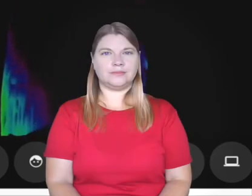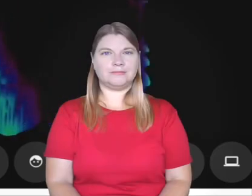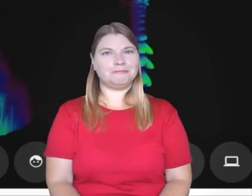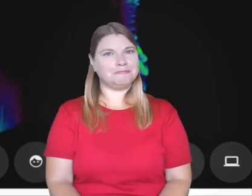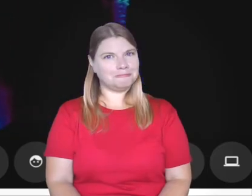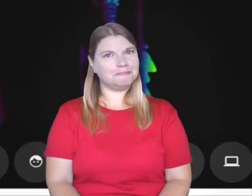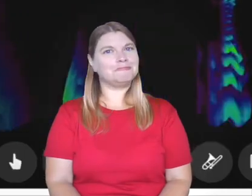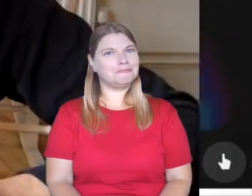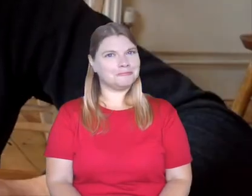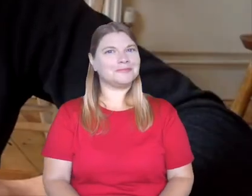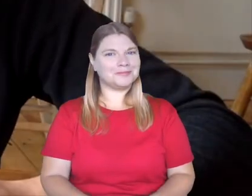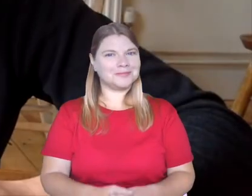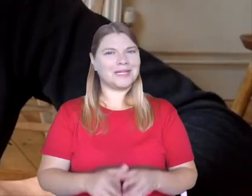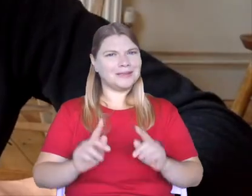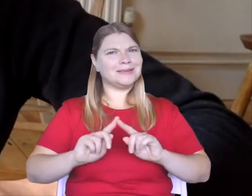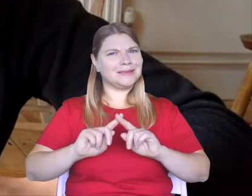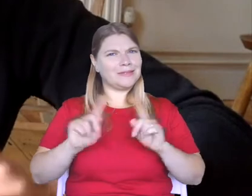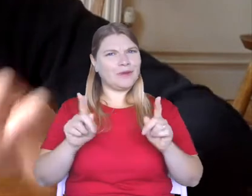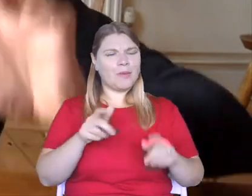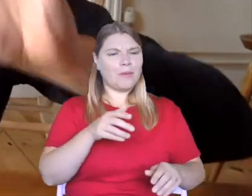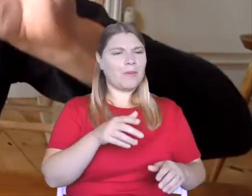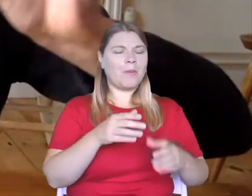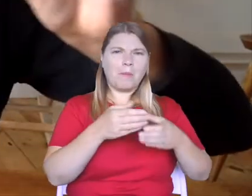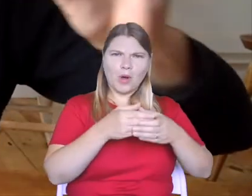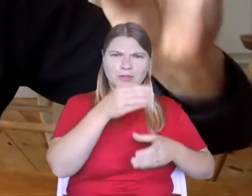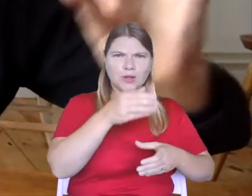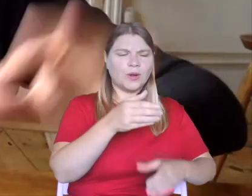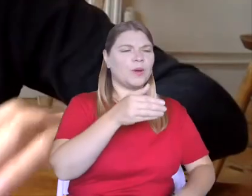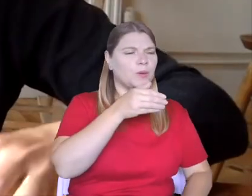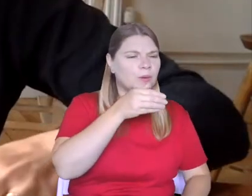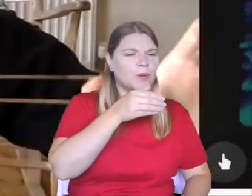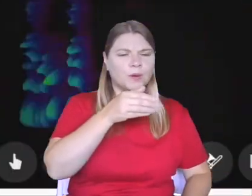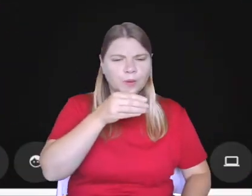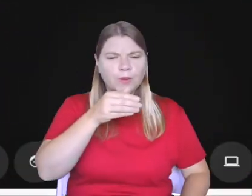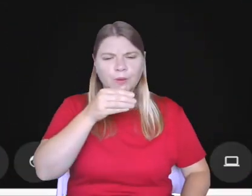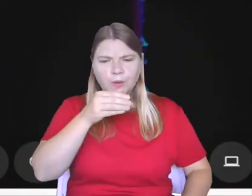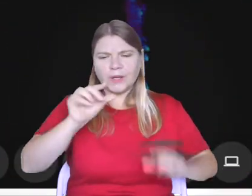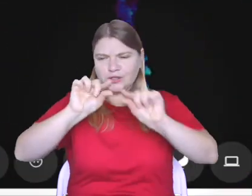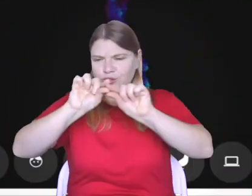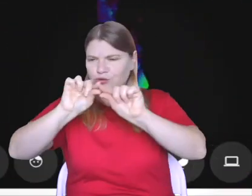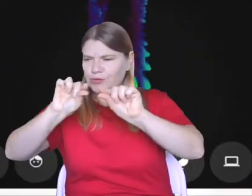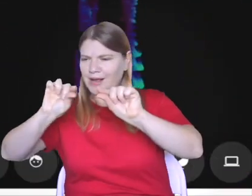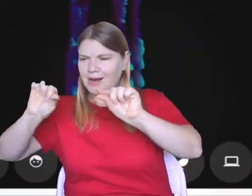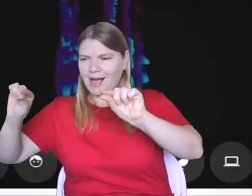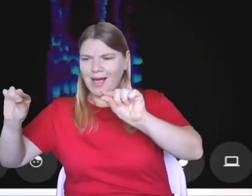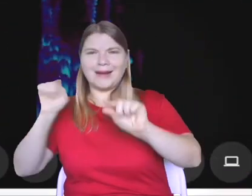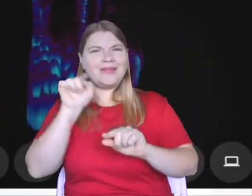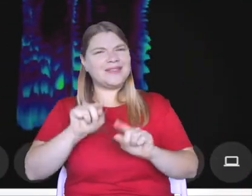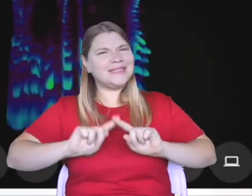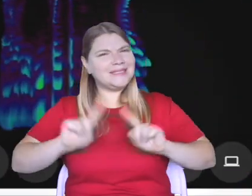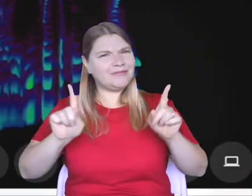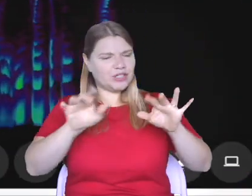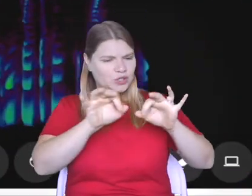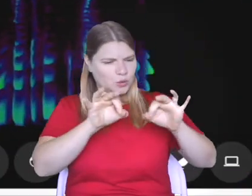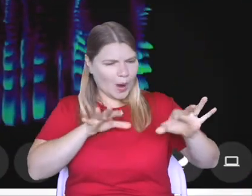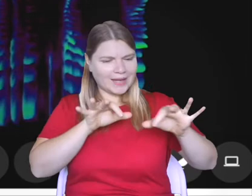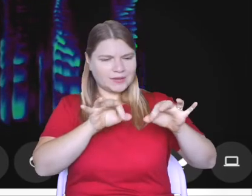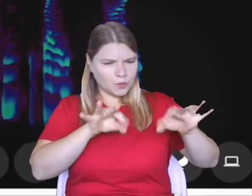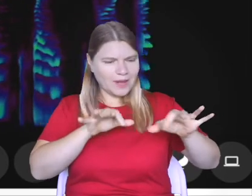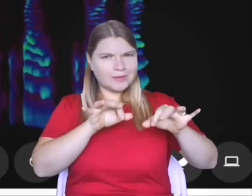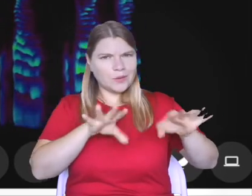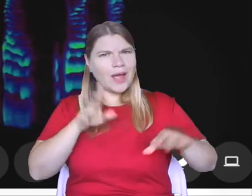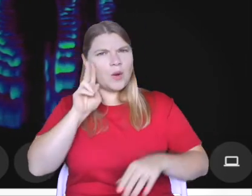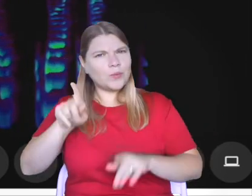It's a very different picture to our bottles, which are nice straight lines. Now I'm going to give you 20 seconds to play with your